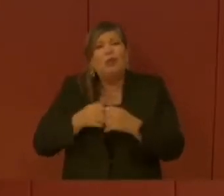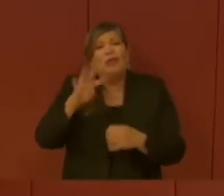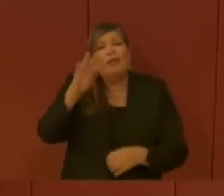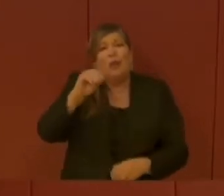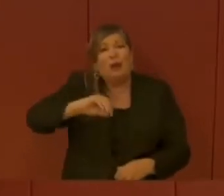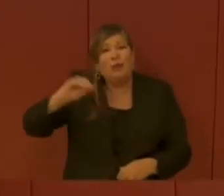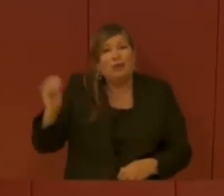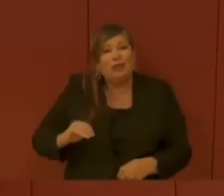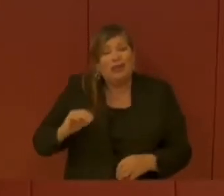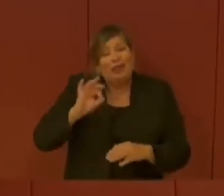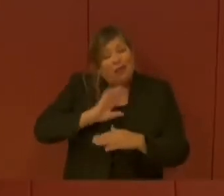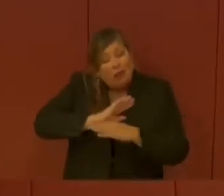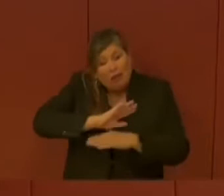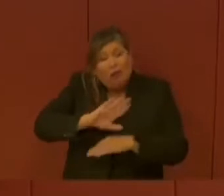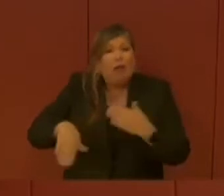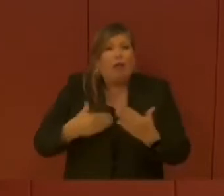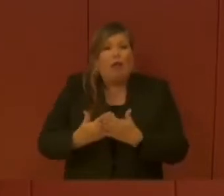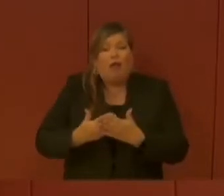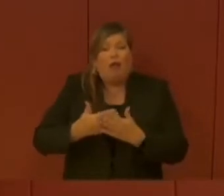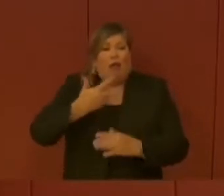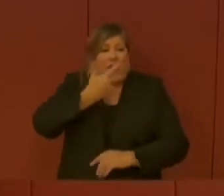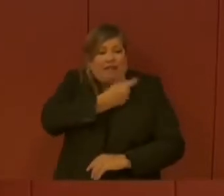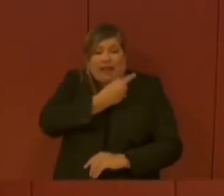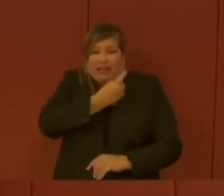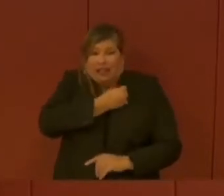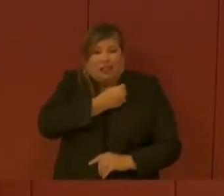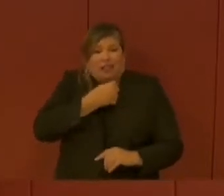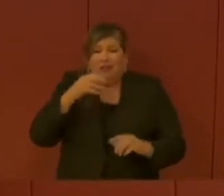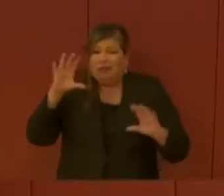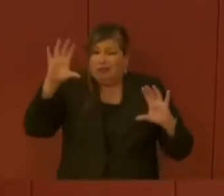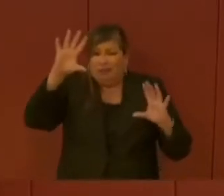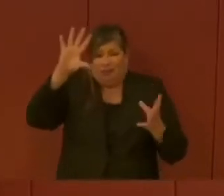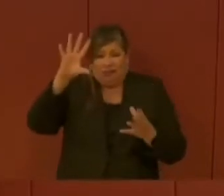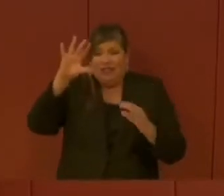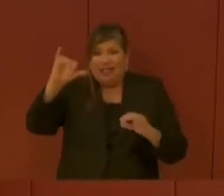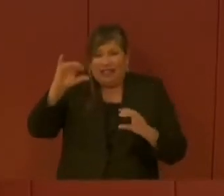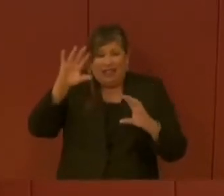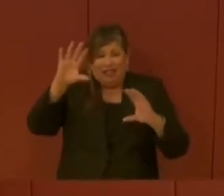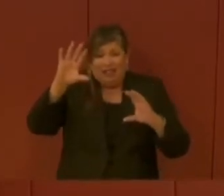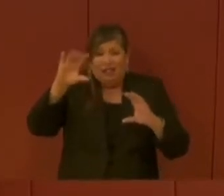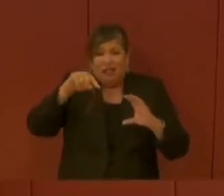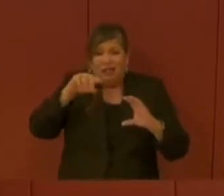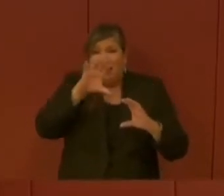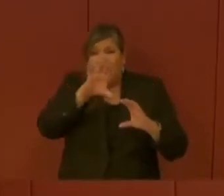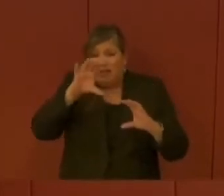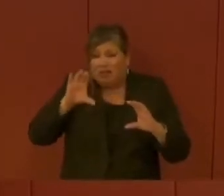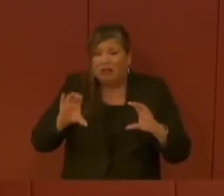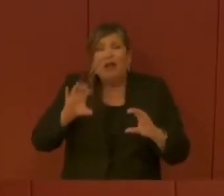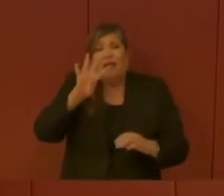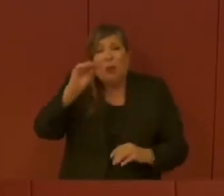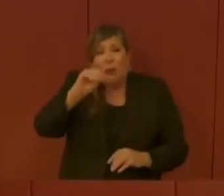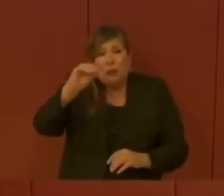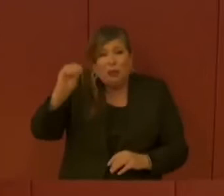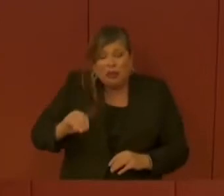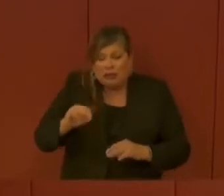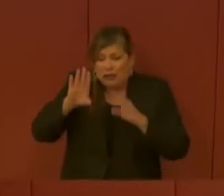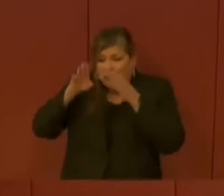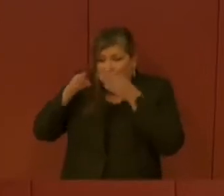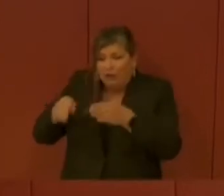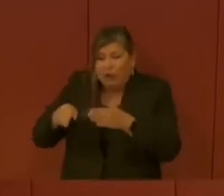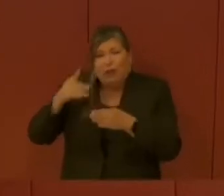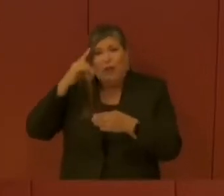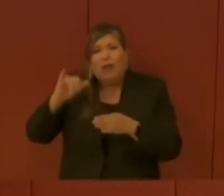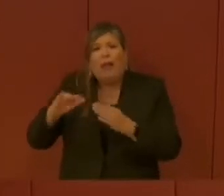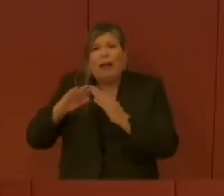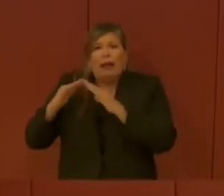of all of the allocated vaccines targeted at communities that have had this disproportionate